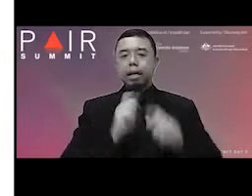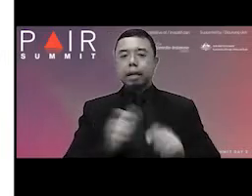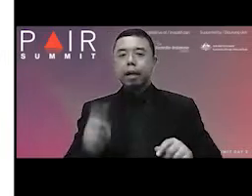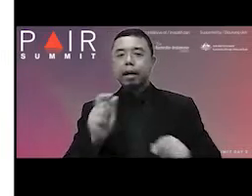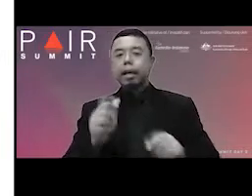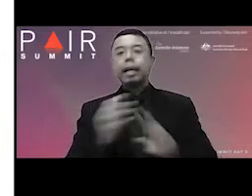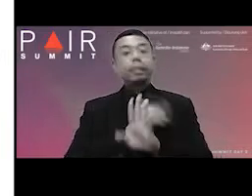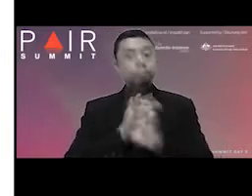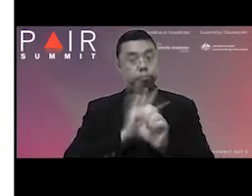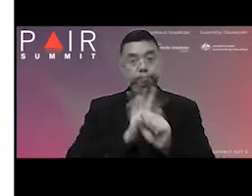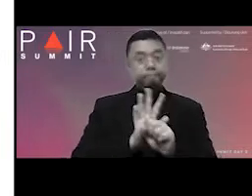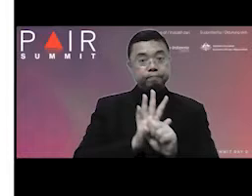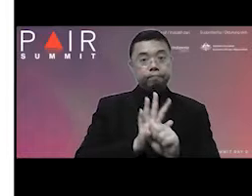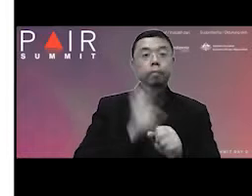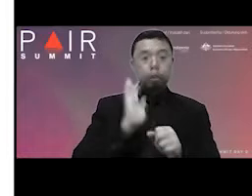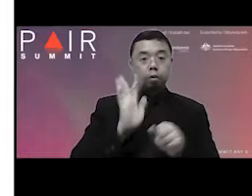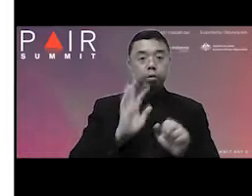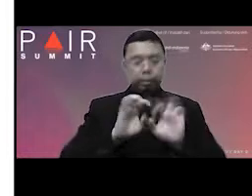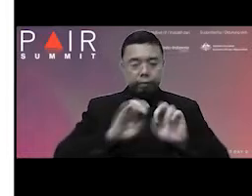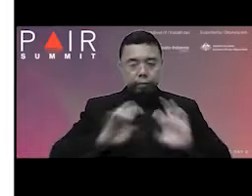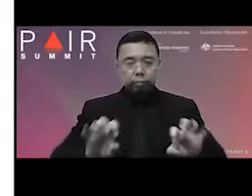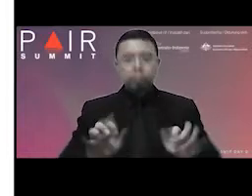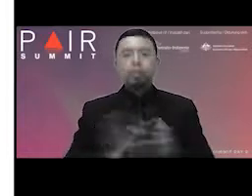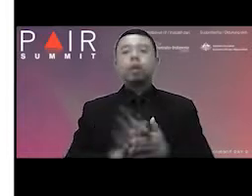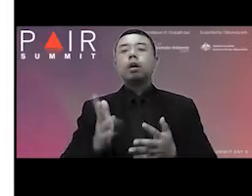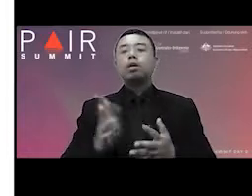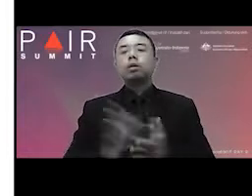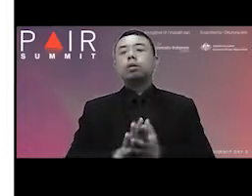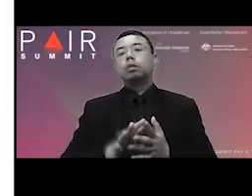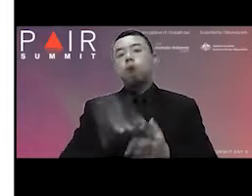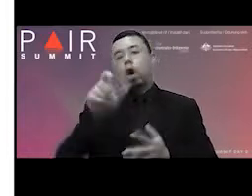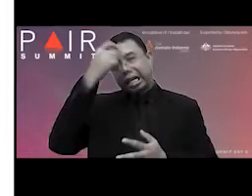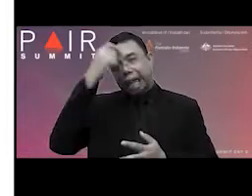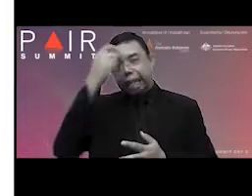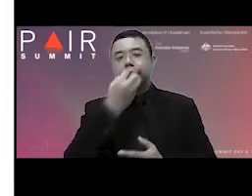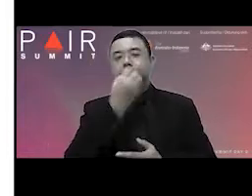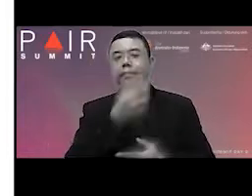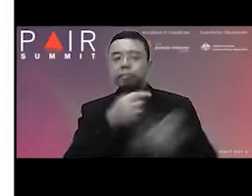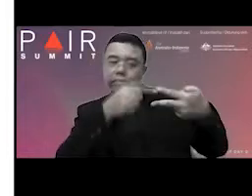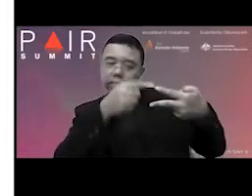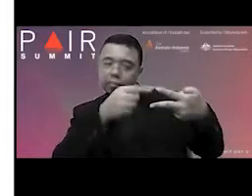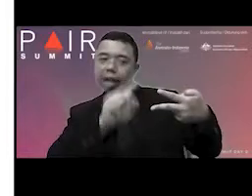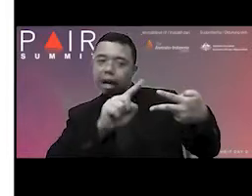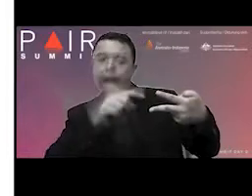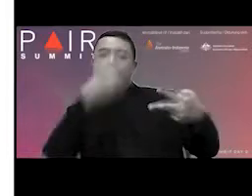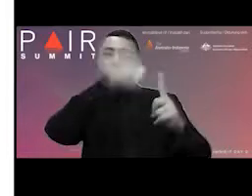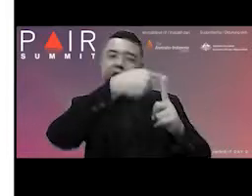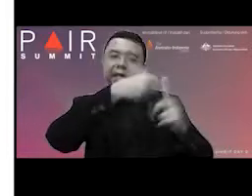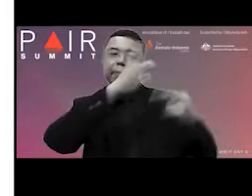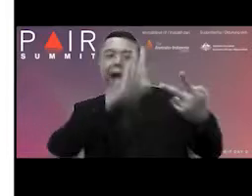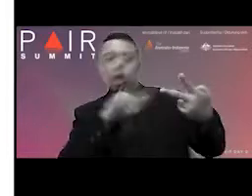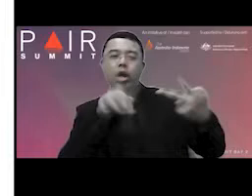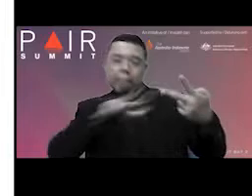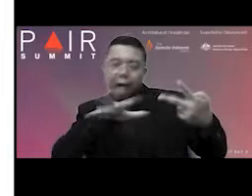the suspected or confirmed categories then have their data entered into applications owned by the district